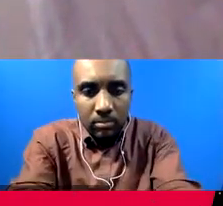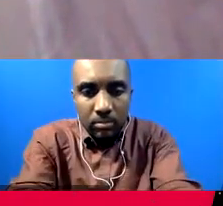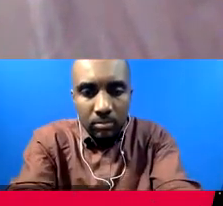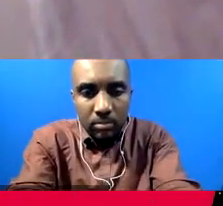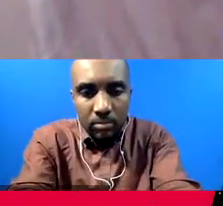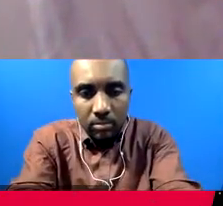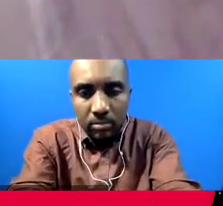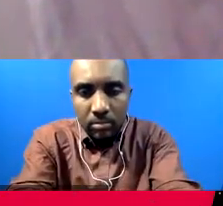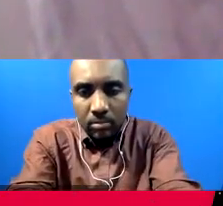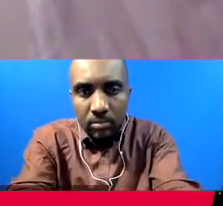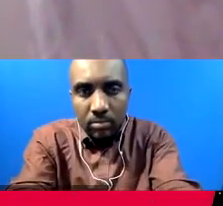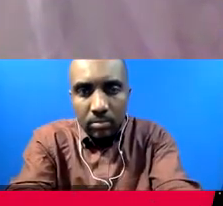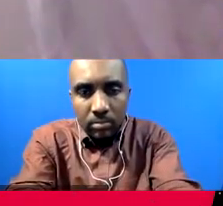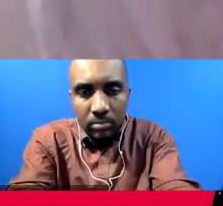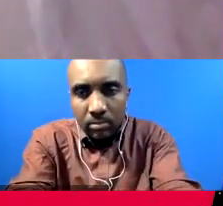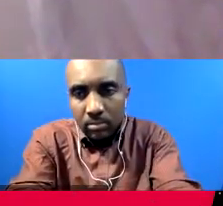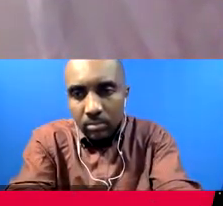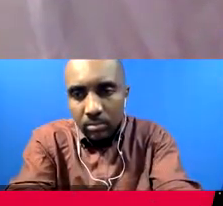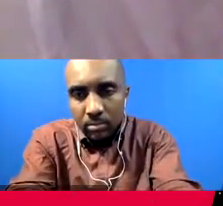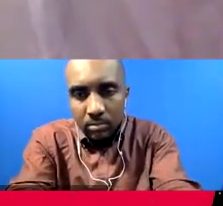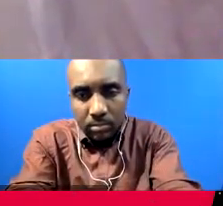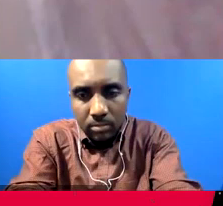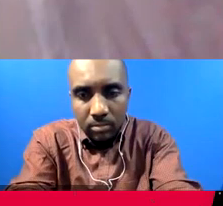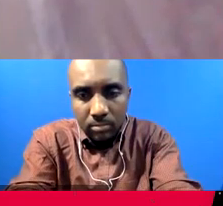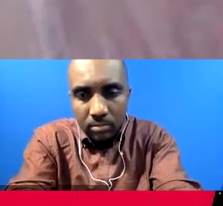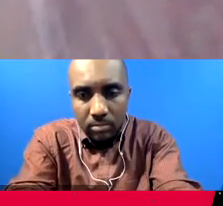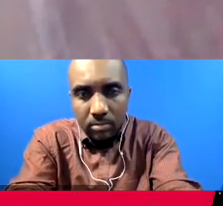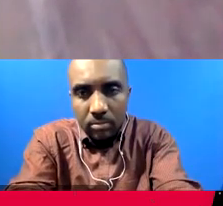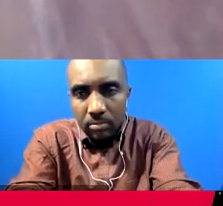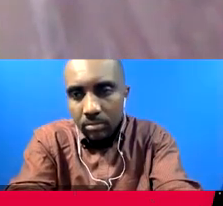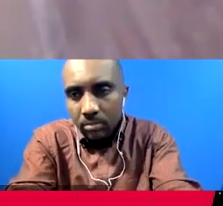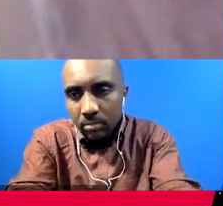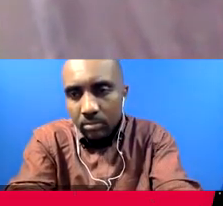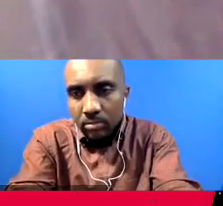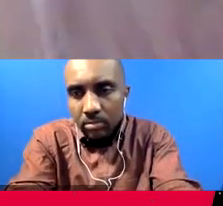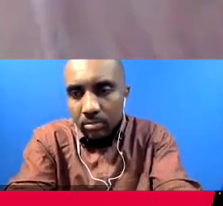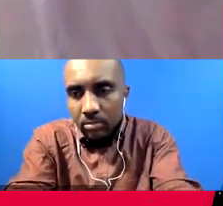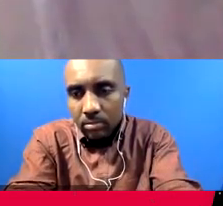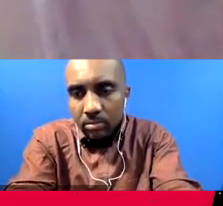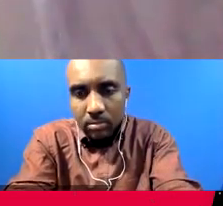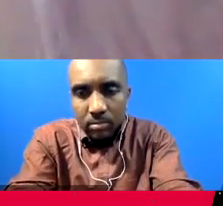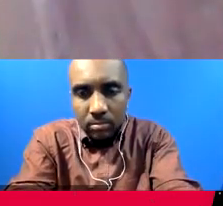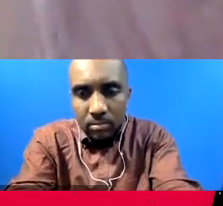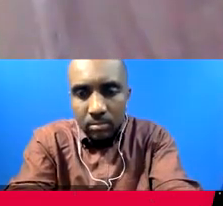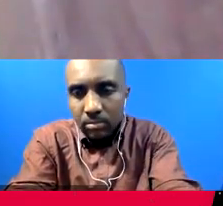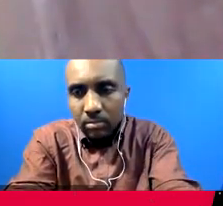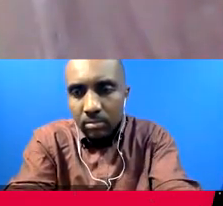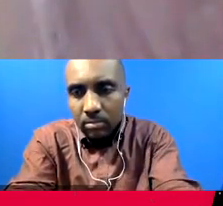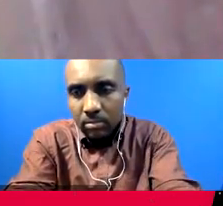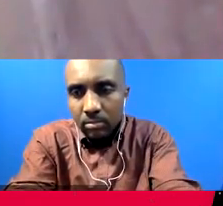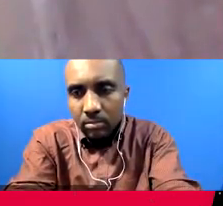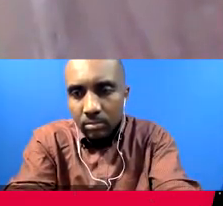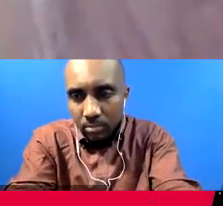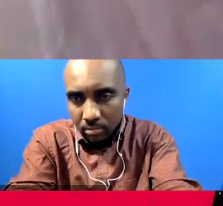city for the march, and Wretched of the Earth was leading the sort of frontline communities in